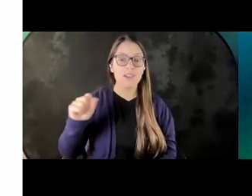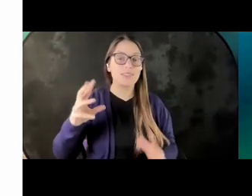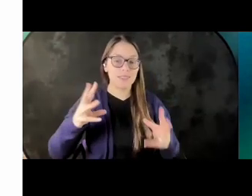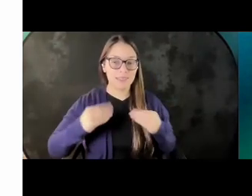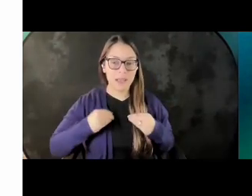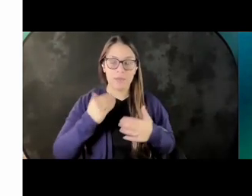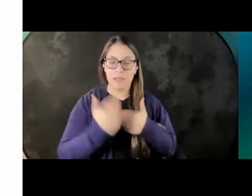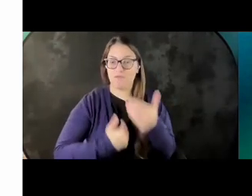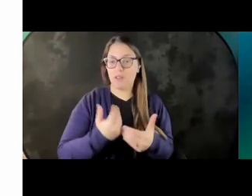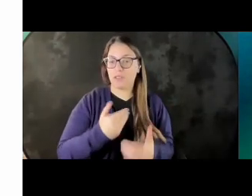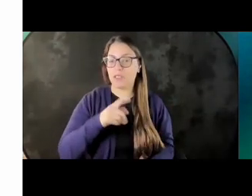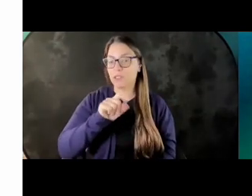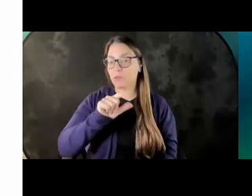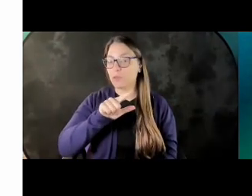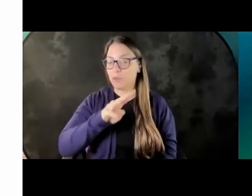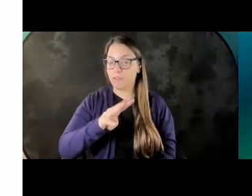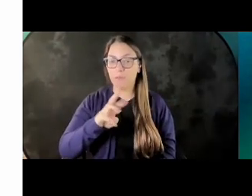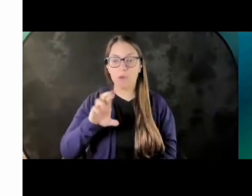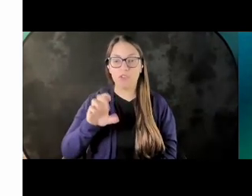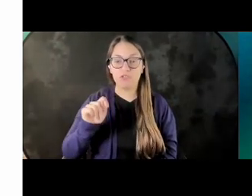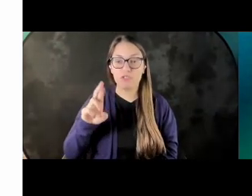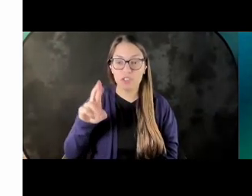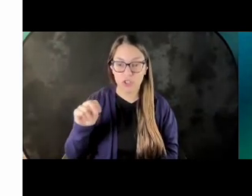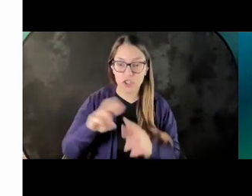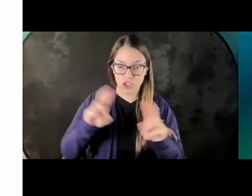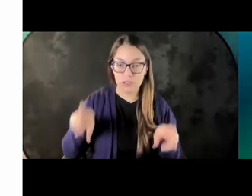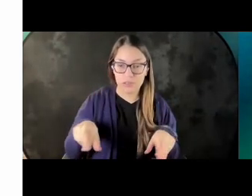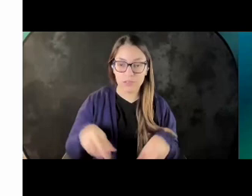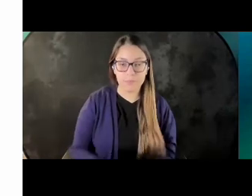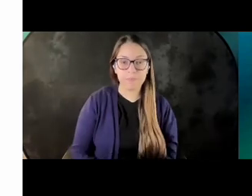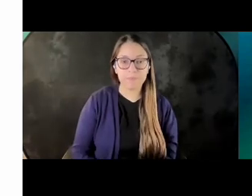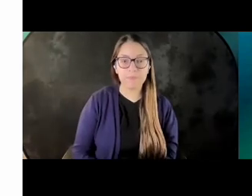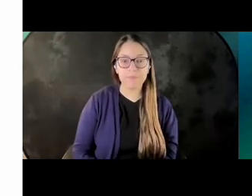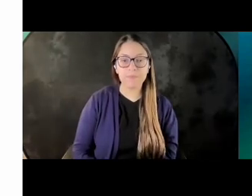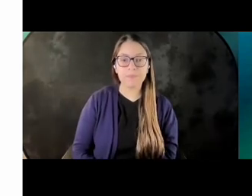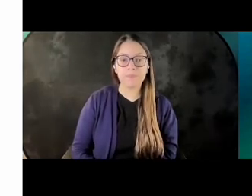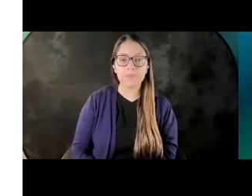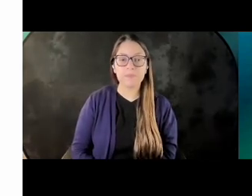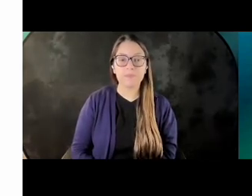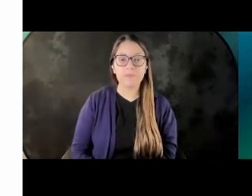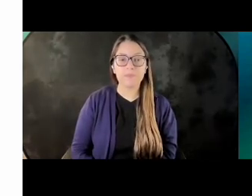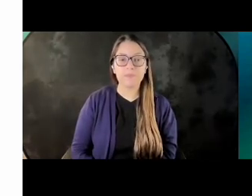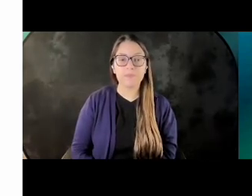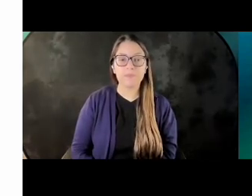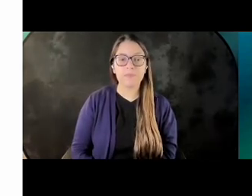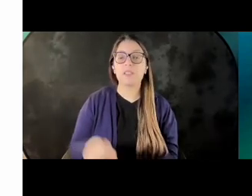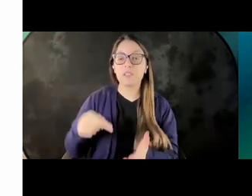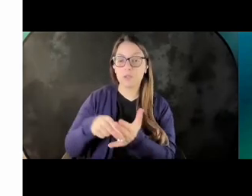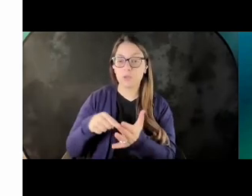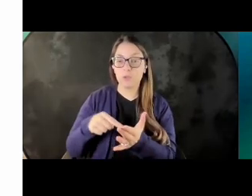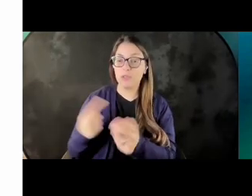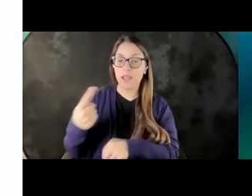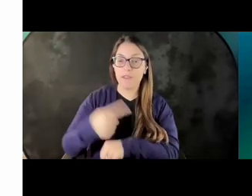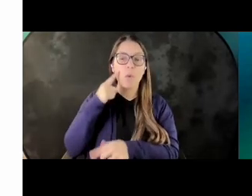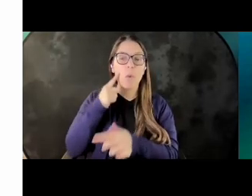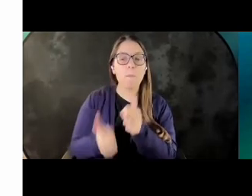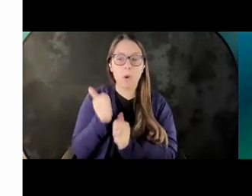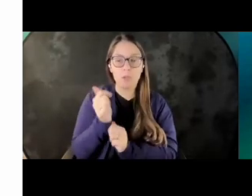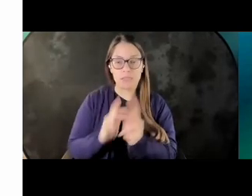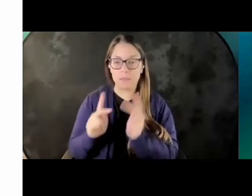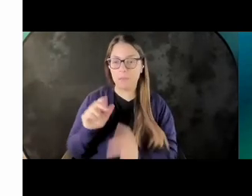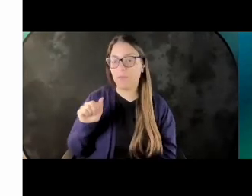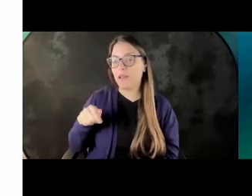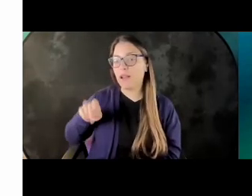the 2024 returns. The tax filing due date for most of us is April 15th